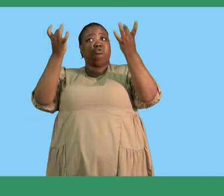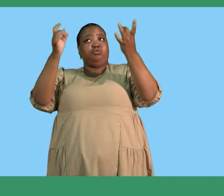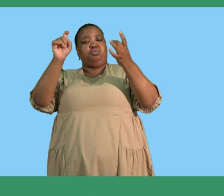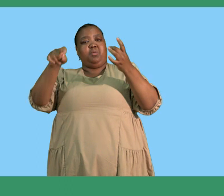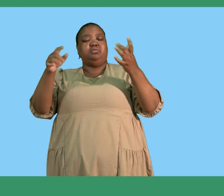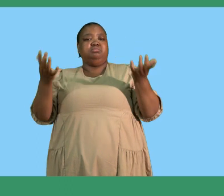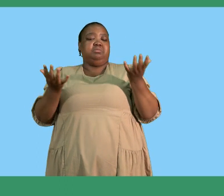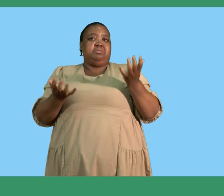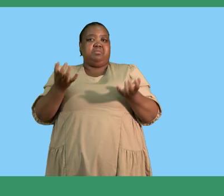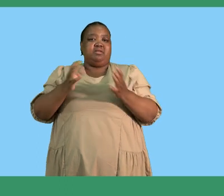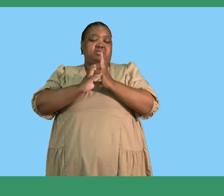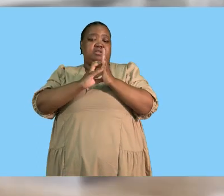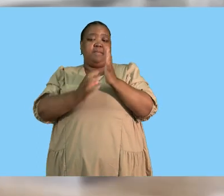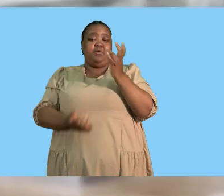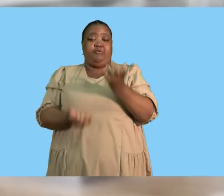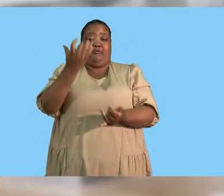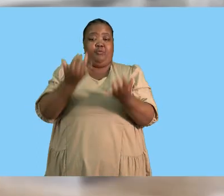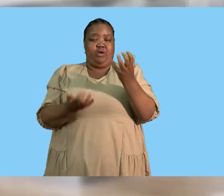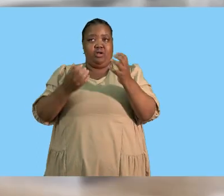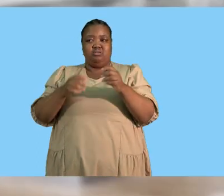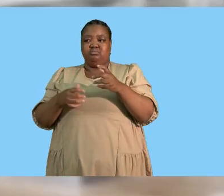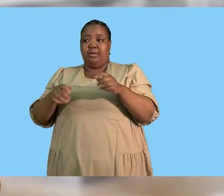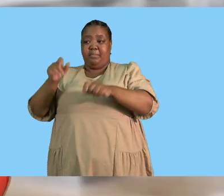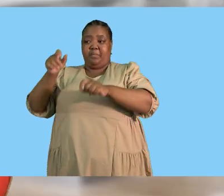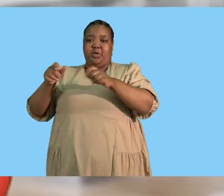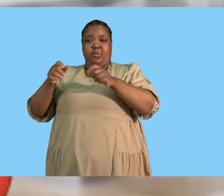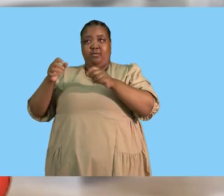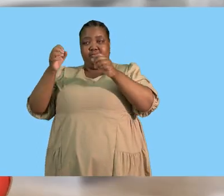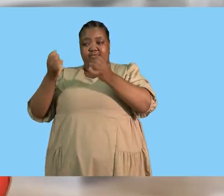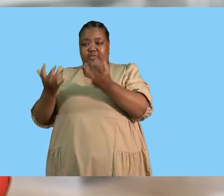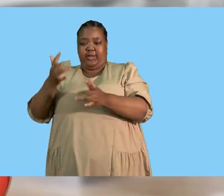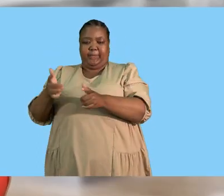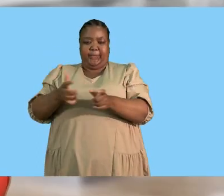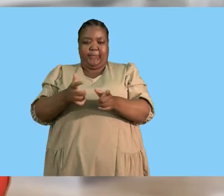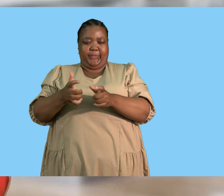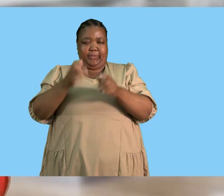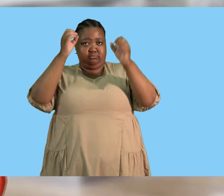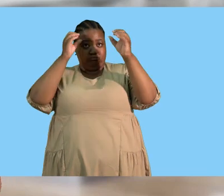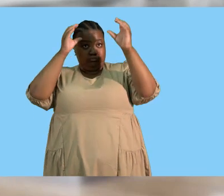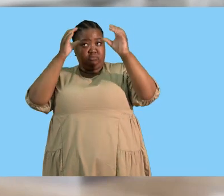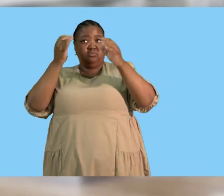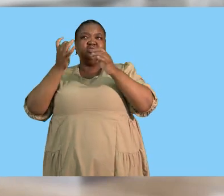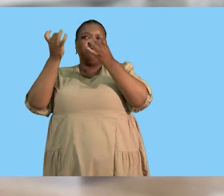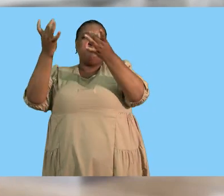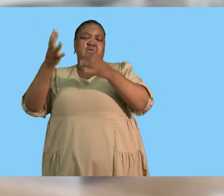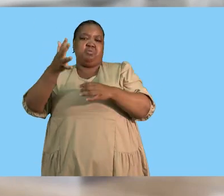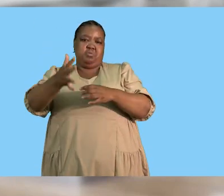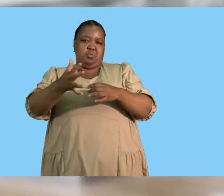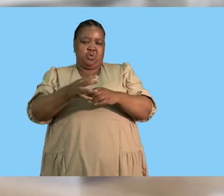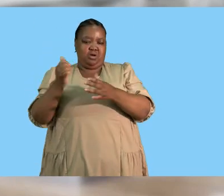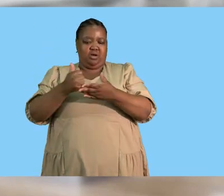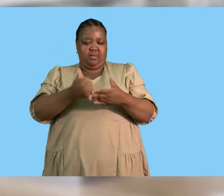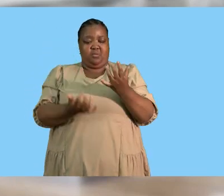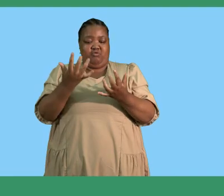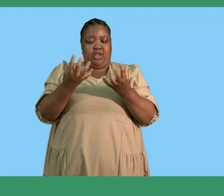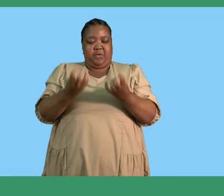of a fire, you will call an expert in the field to help to solve the crisis. Now, also very important